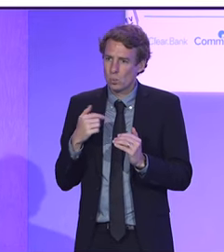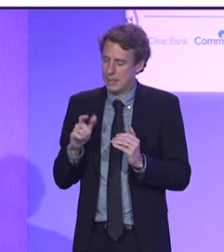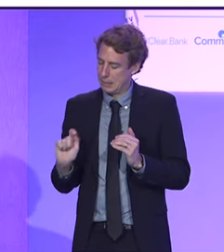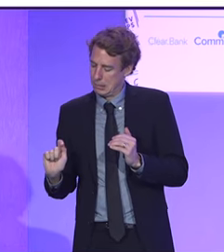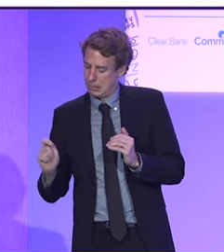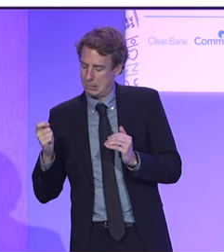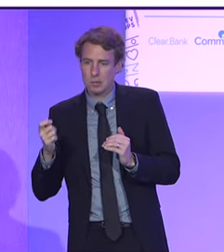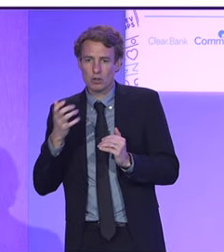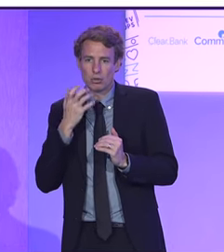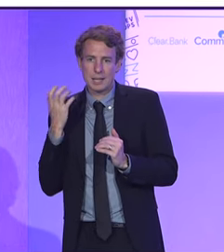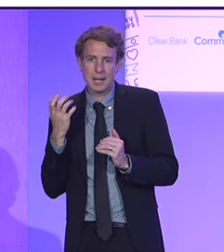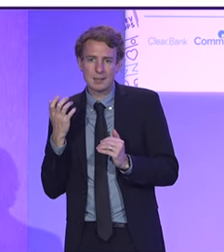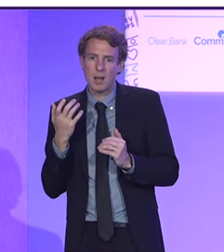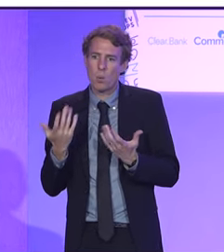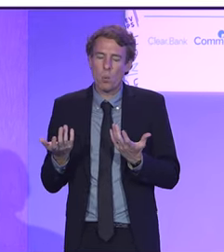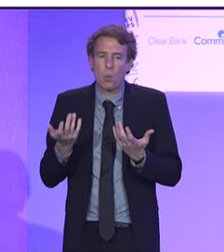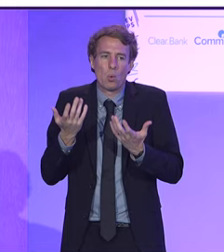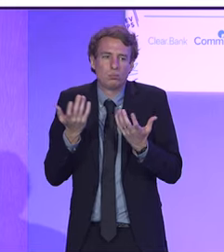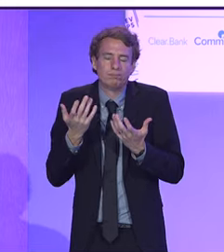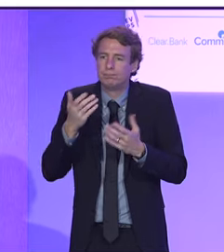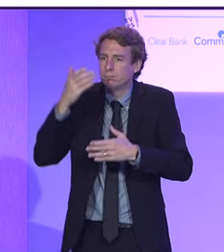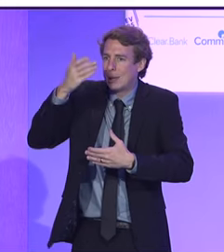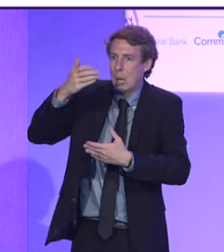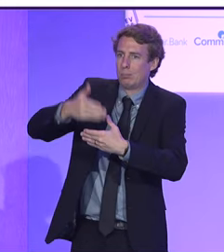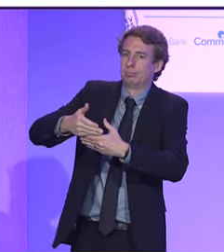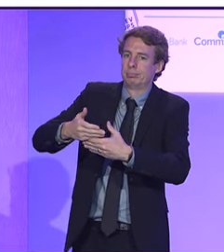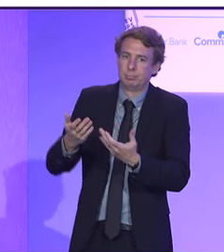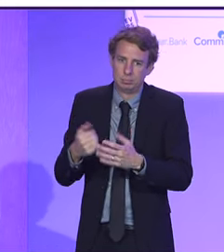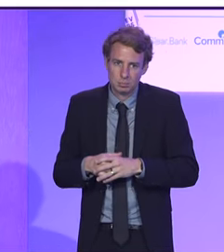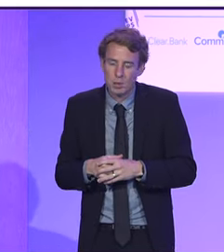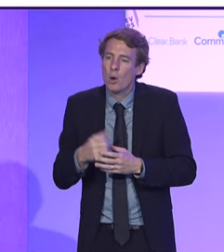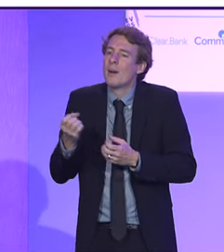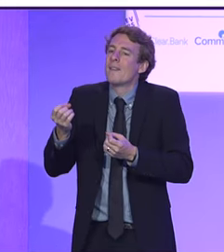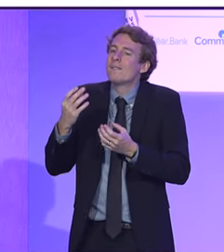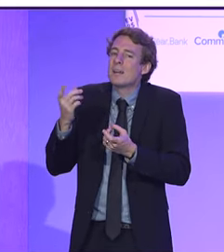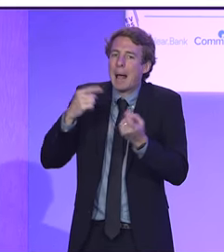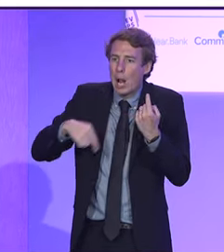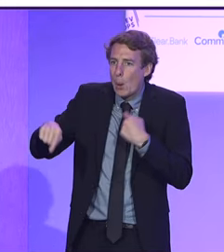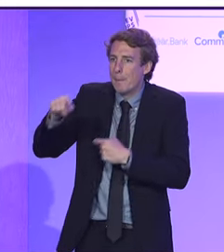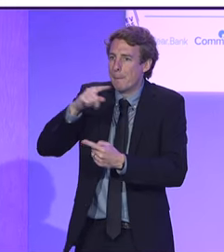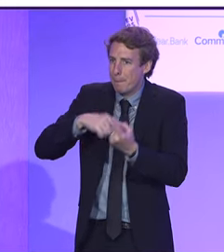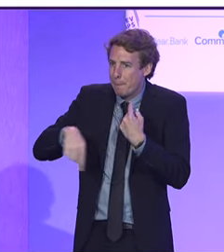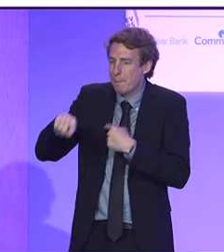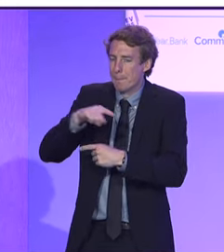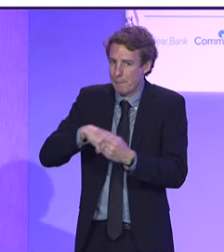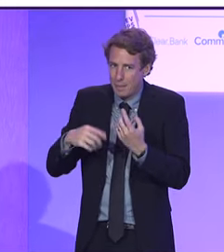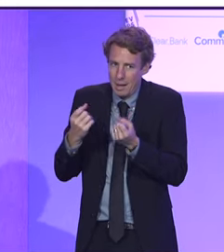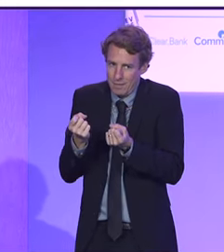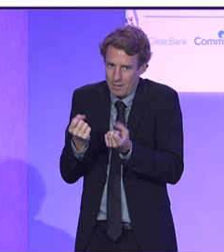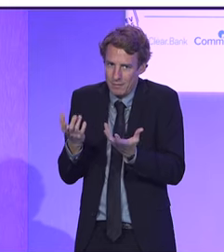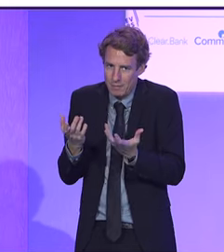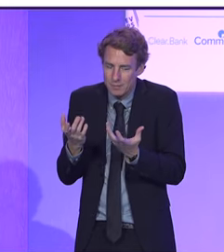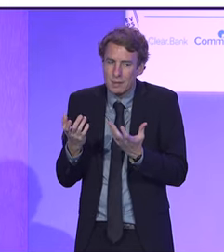the radiator or maybe closing a window. So here we have a feedback loop. And this feedback loop, generally all feedback